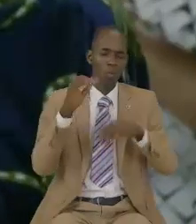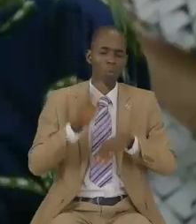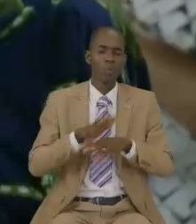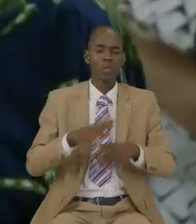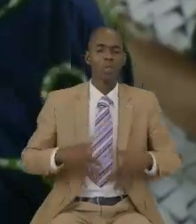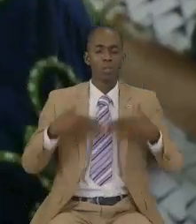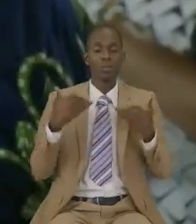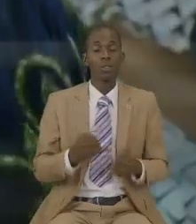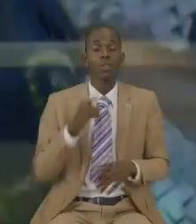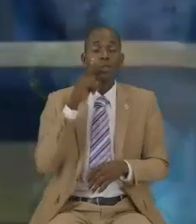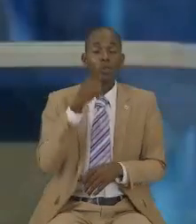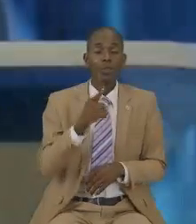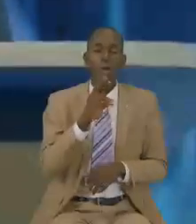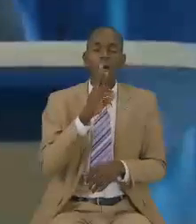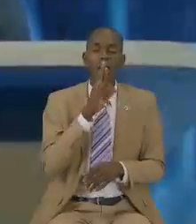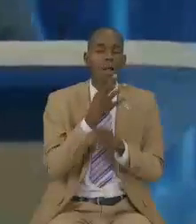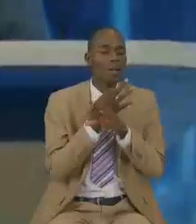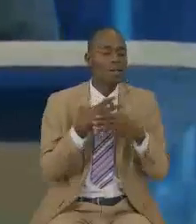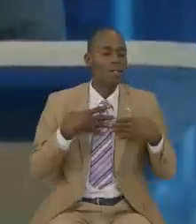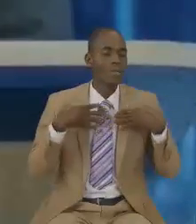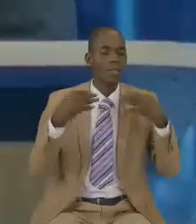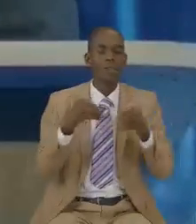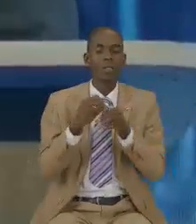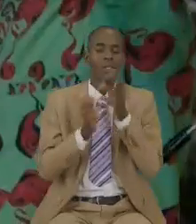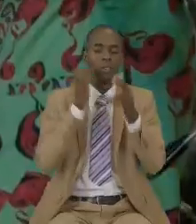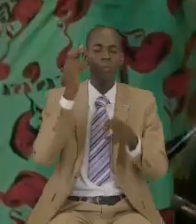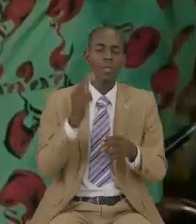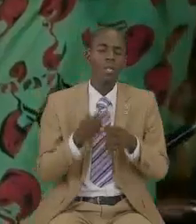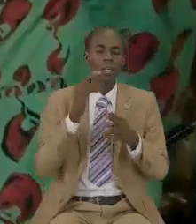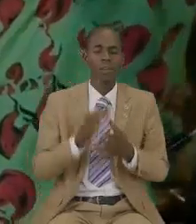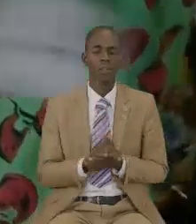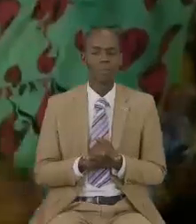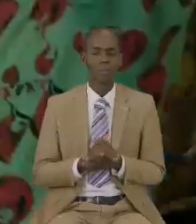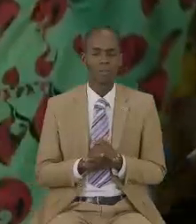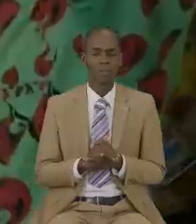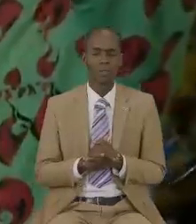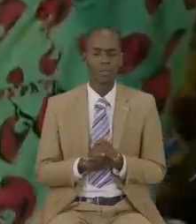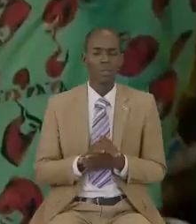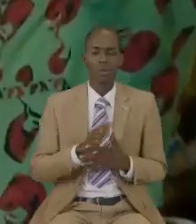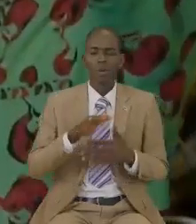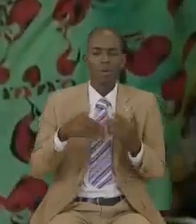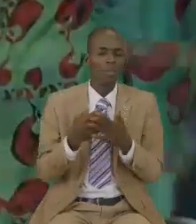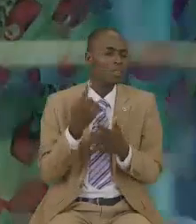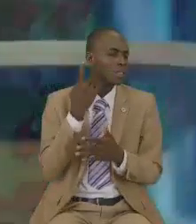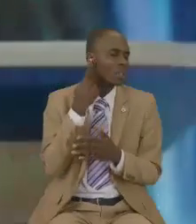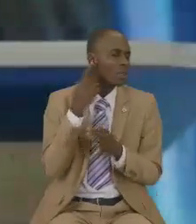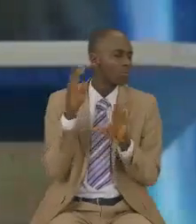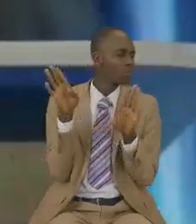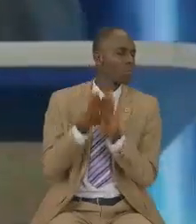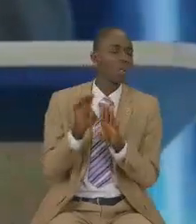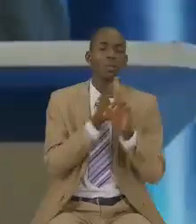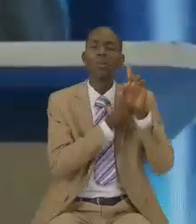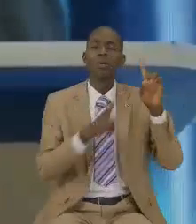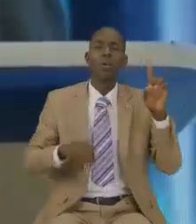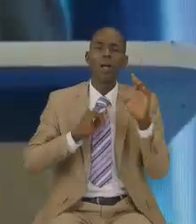You are healed in Jesus' name. Those deaf ears, I pray